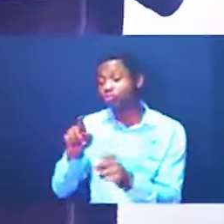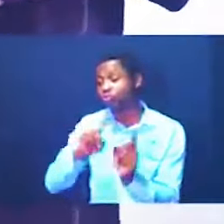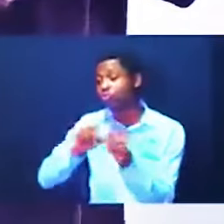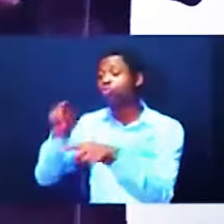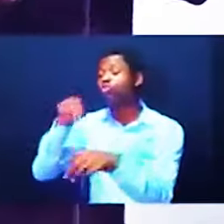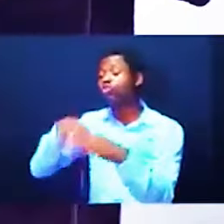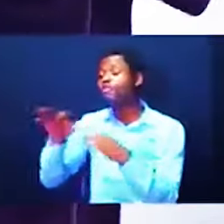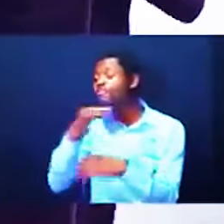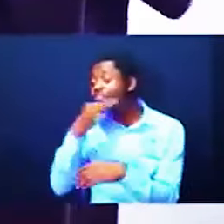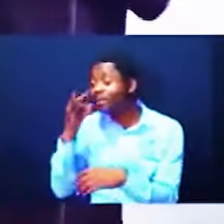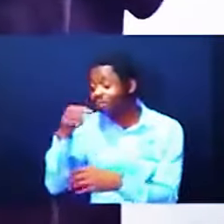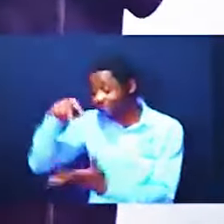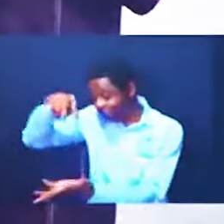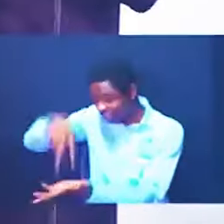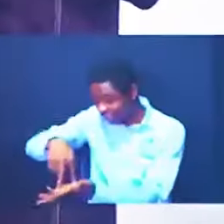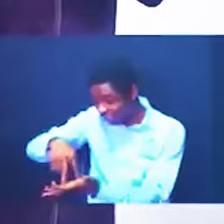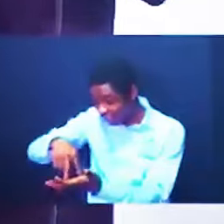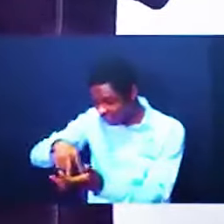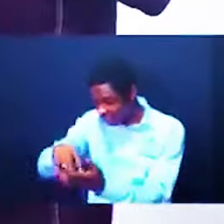But